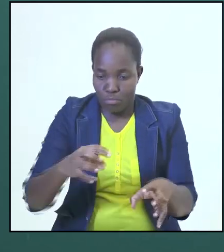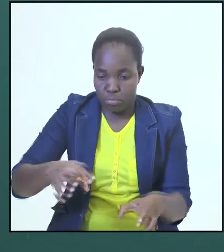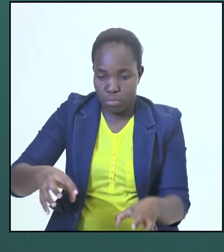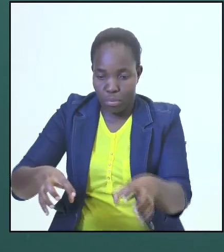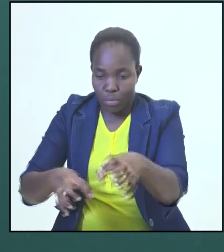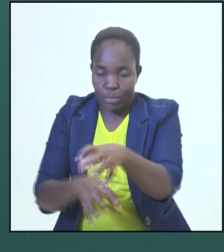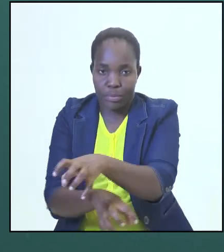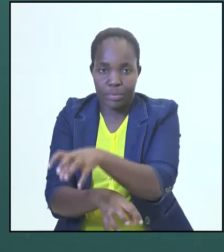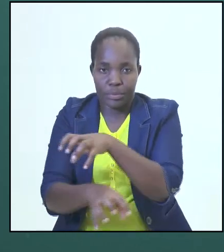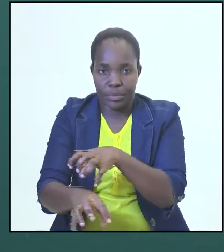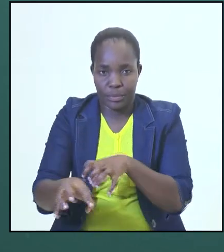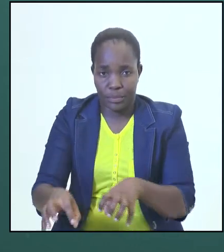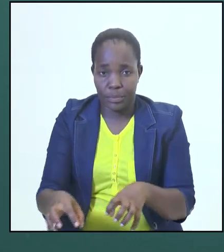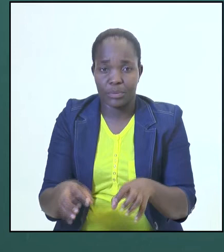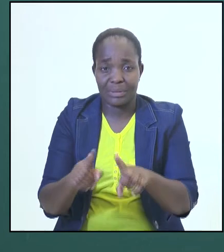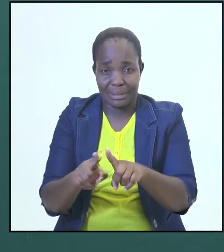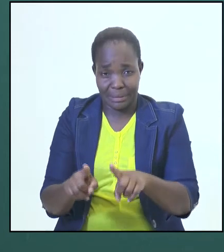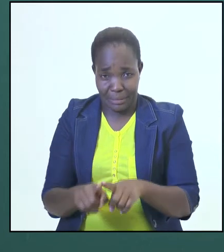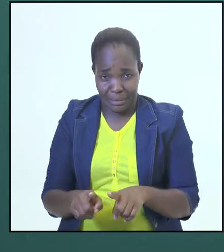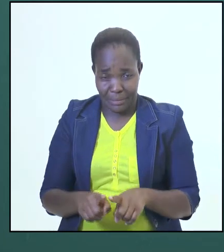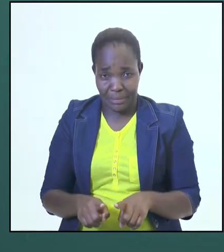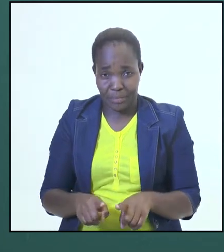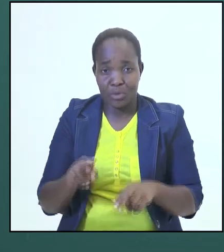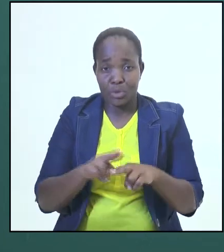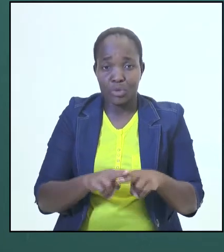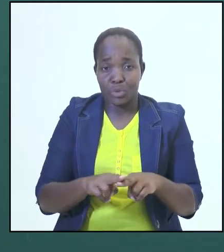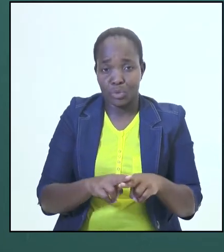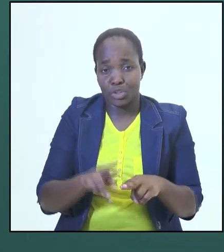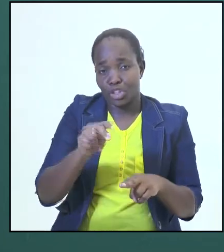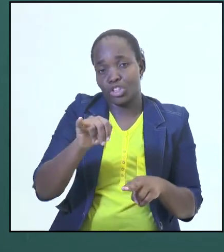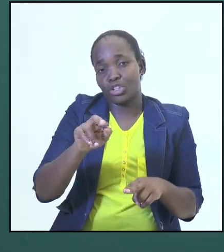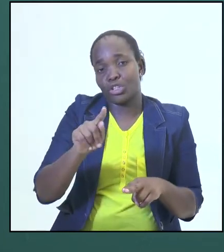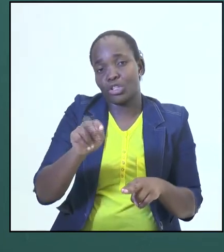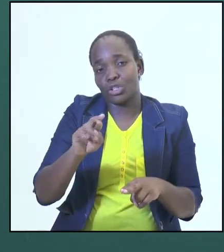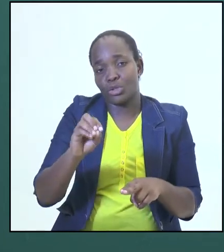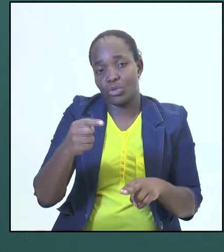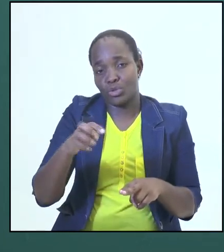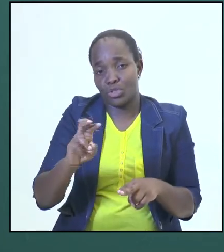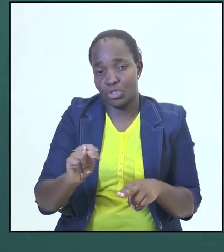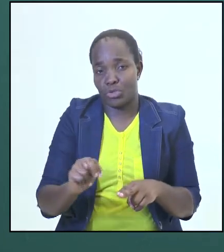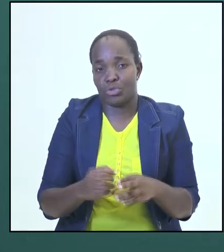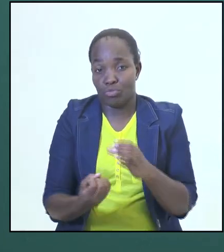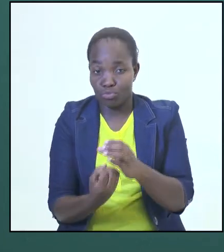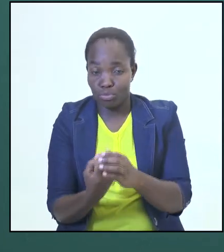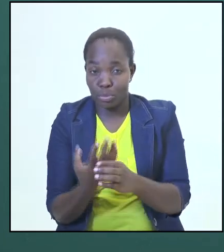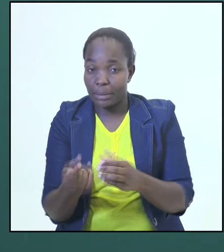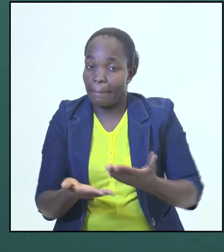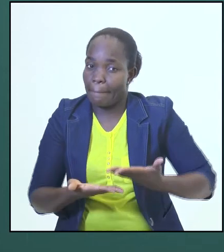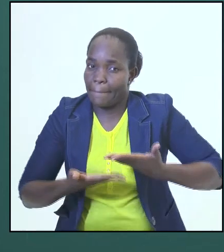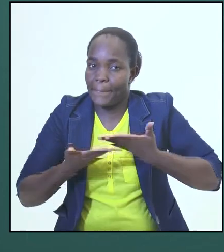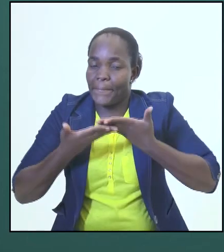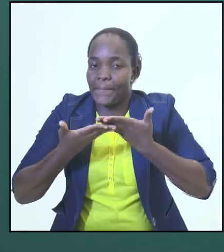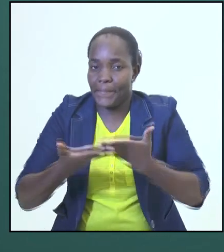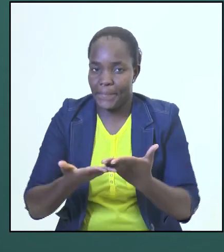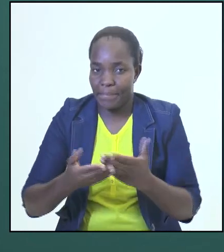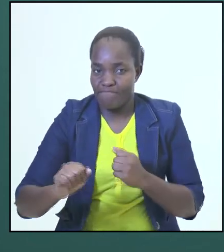varying types of crops on the land, using nitrogen-fixing crops, which naturally improves the mineral content of the